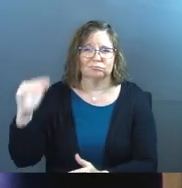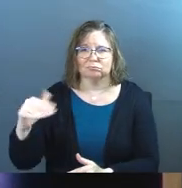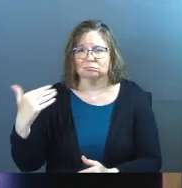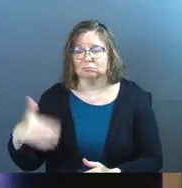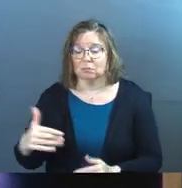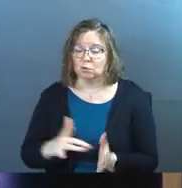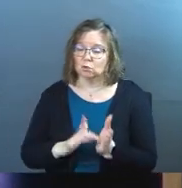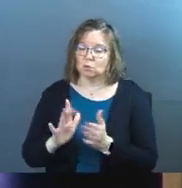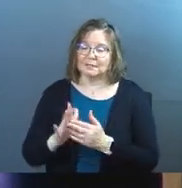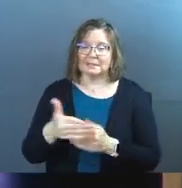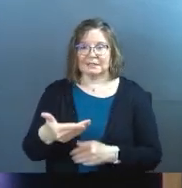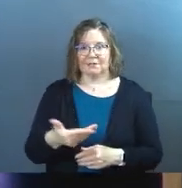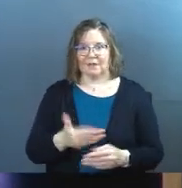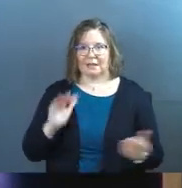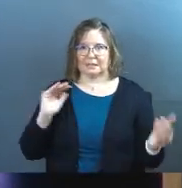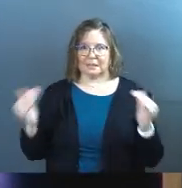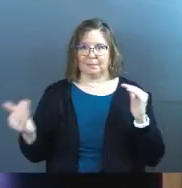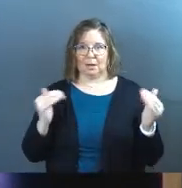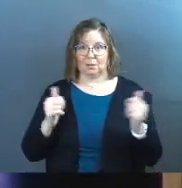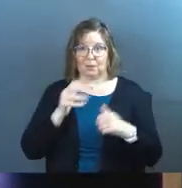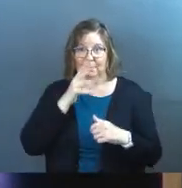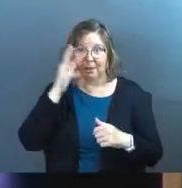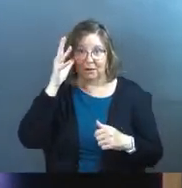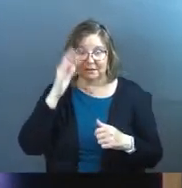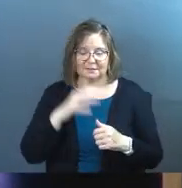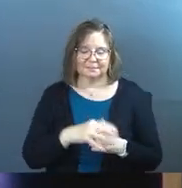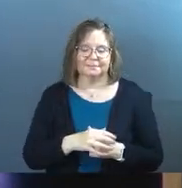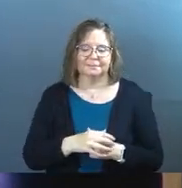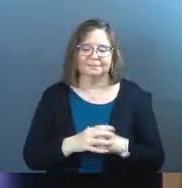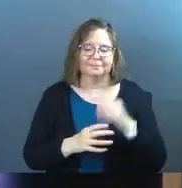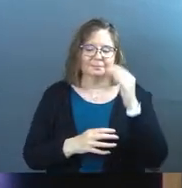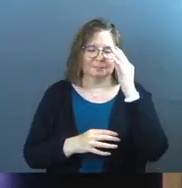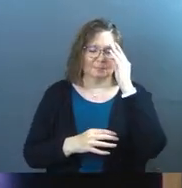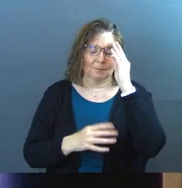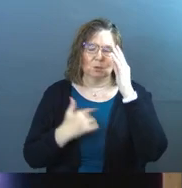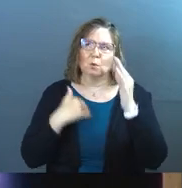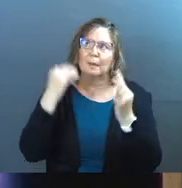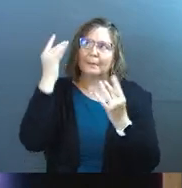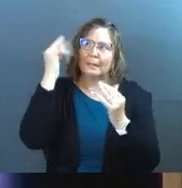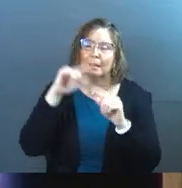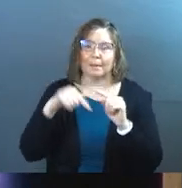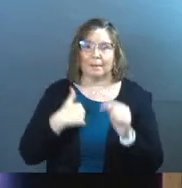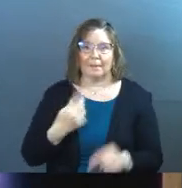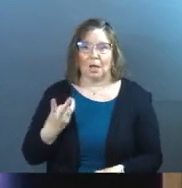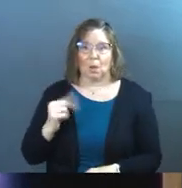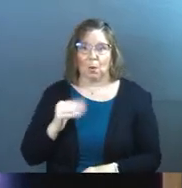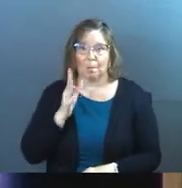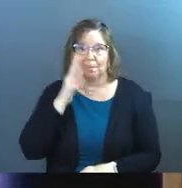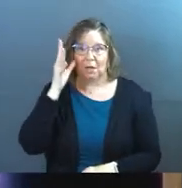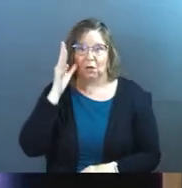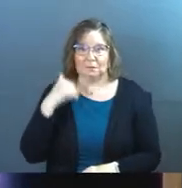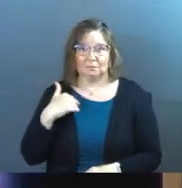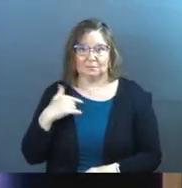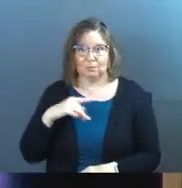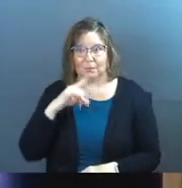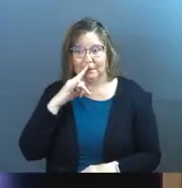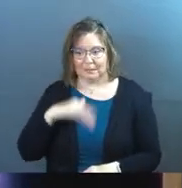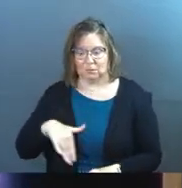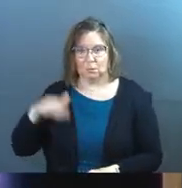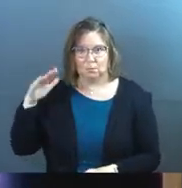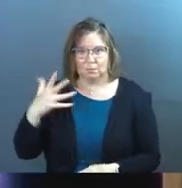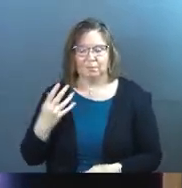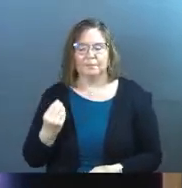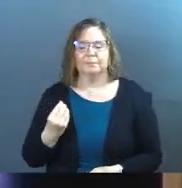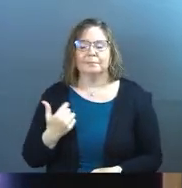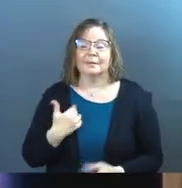So Jesus kind of invites this comparison with parents. So it got me thinking about my own parenting life.